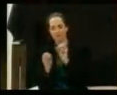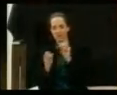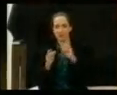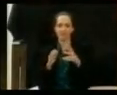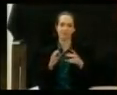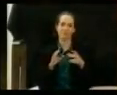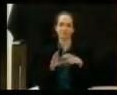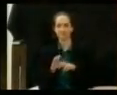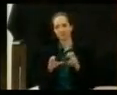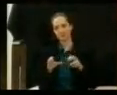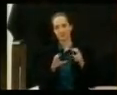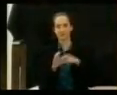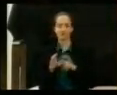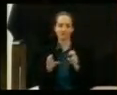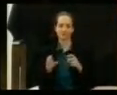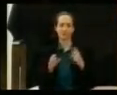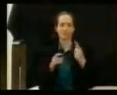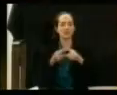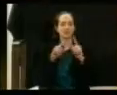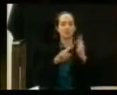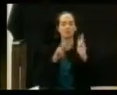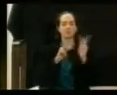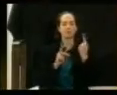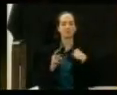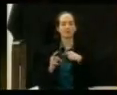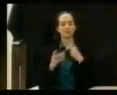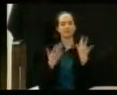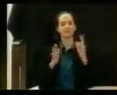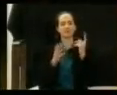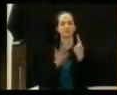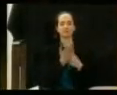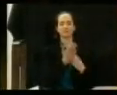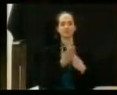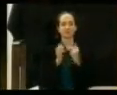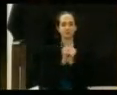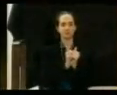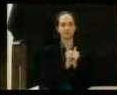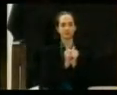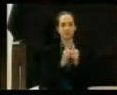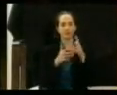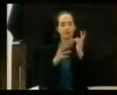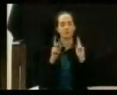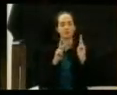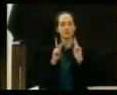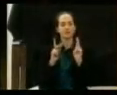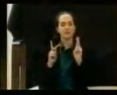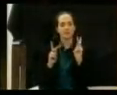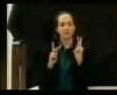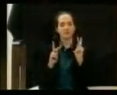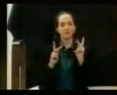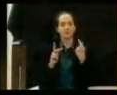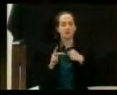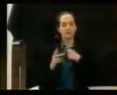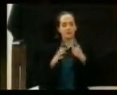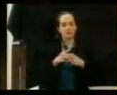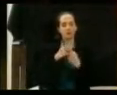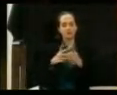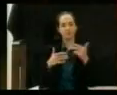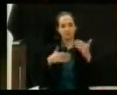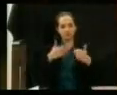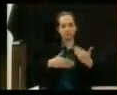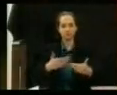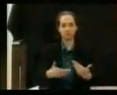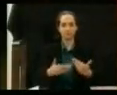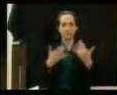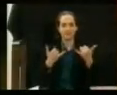Dr. Sharon Roberts, Diane Dozier, a lot of these people are no longer in office, so we start to make headway, no longer there,